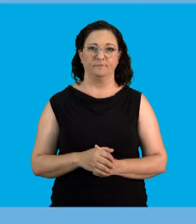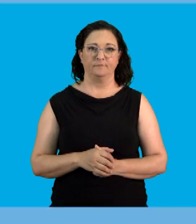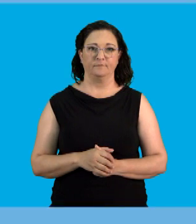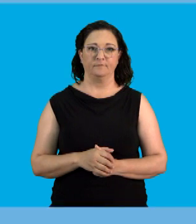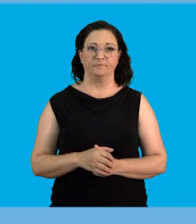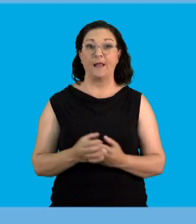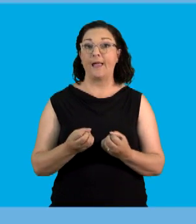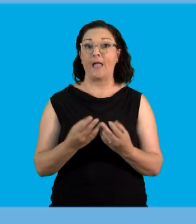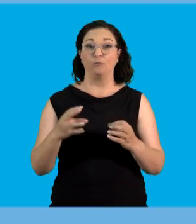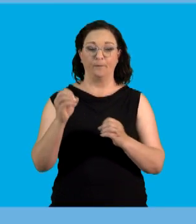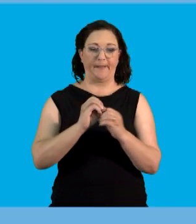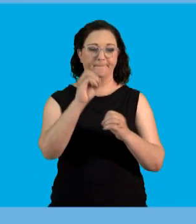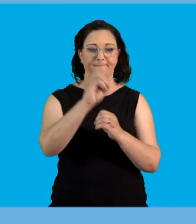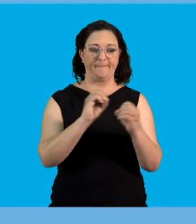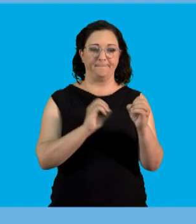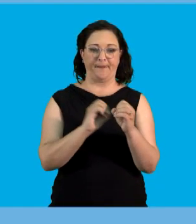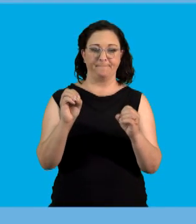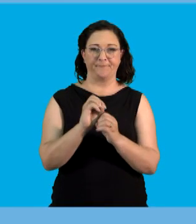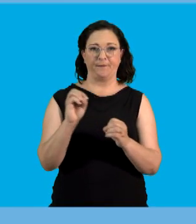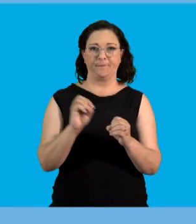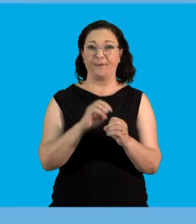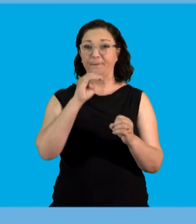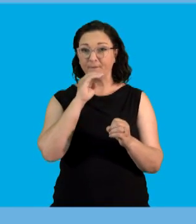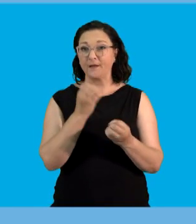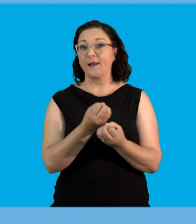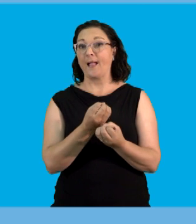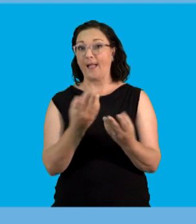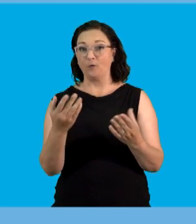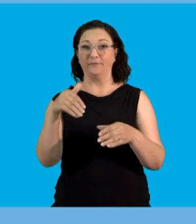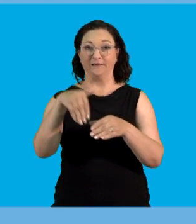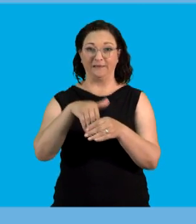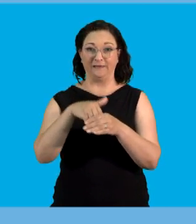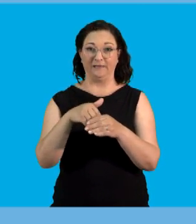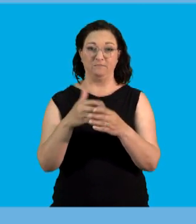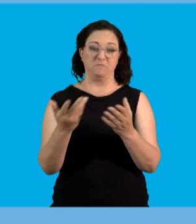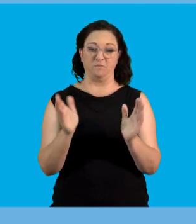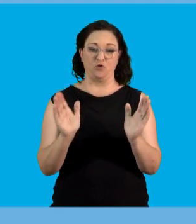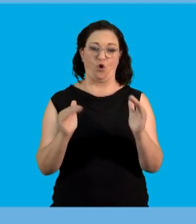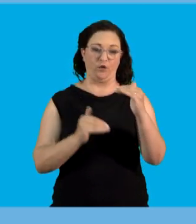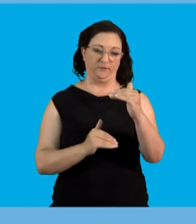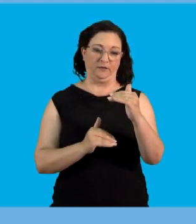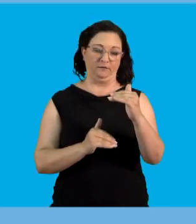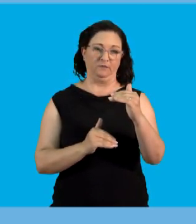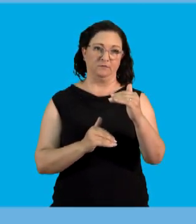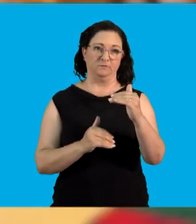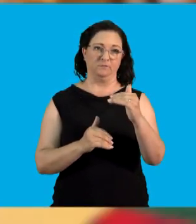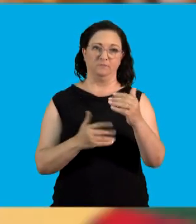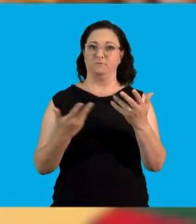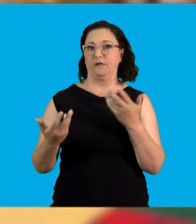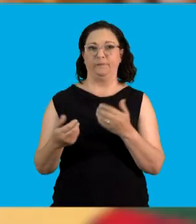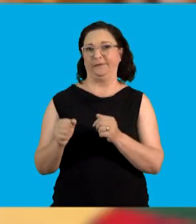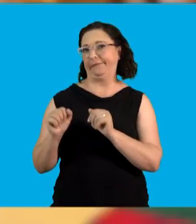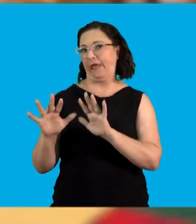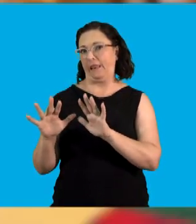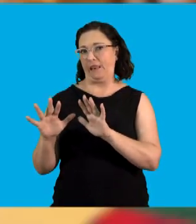the number of bumps or the number of collisions will depend on the number of gas particles in the container. So that means if I were to